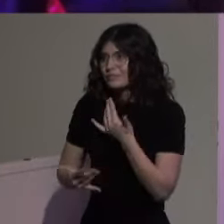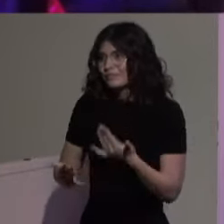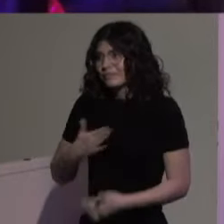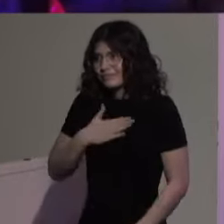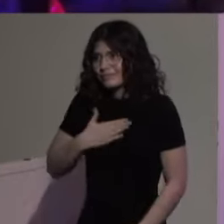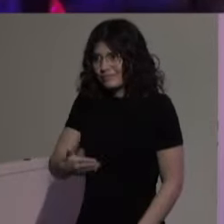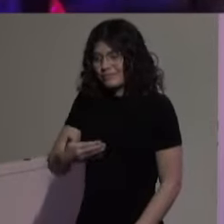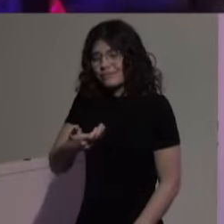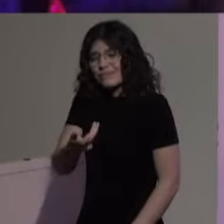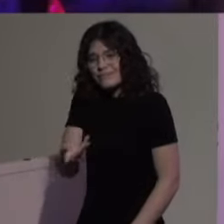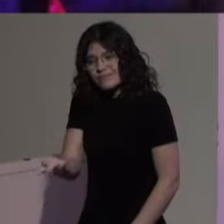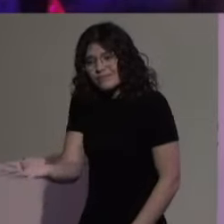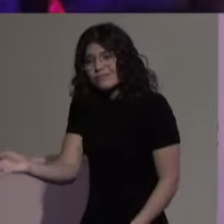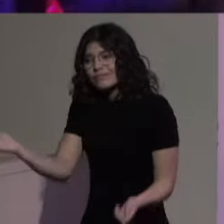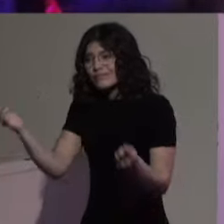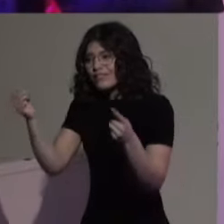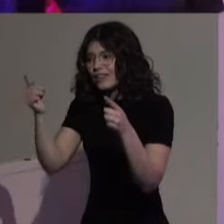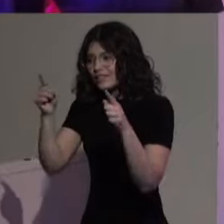I've made a few.